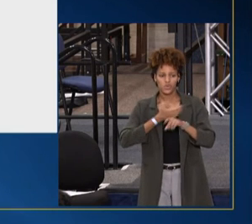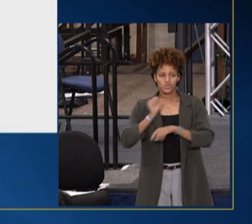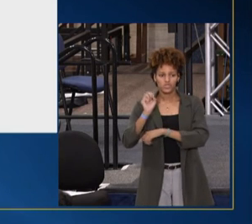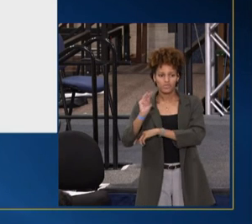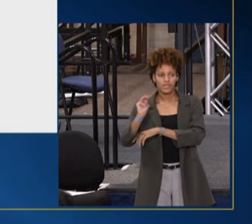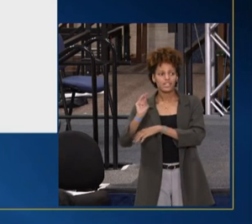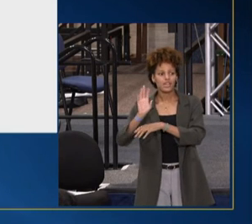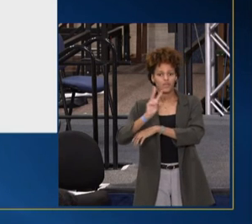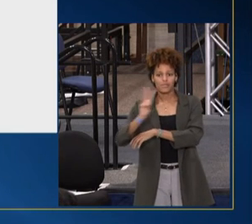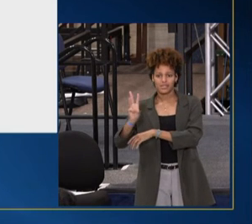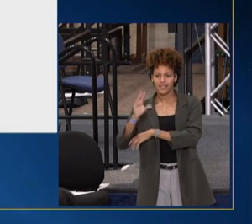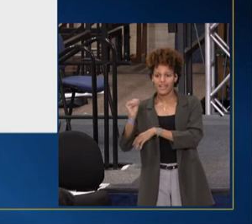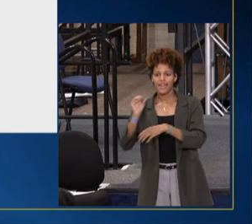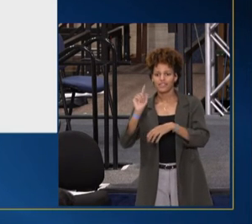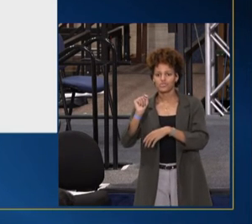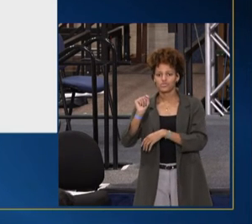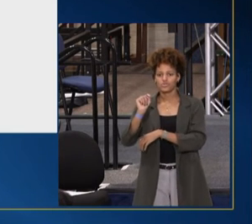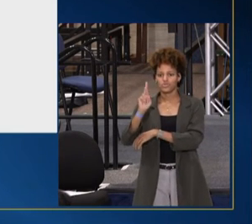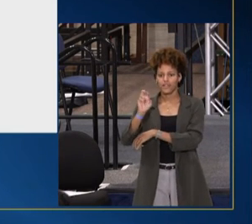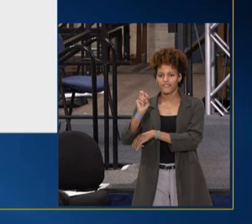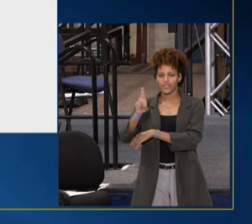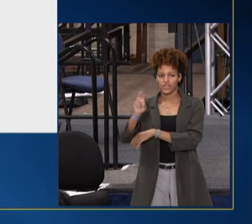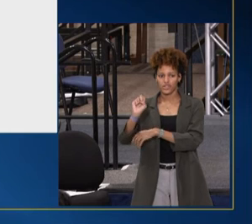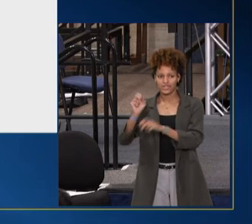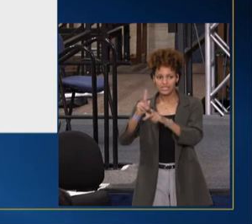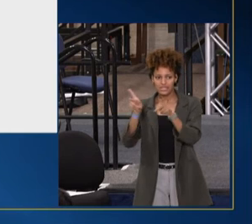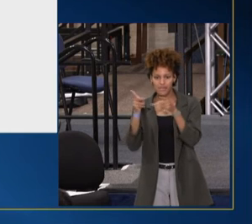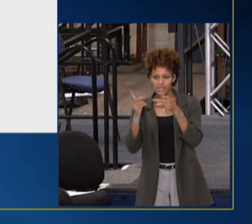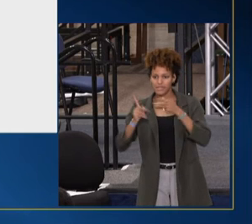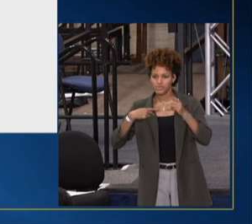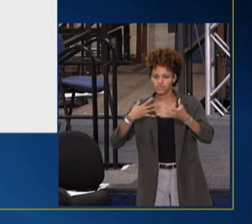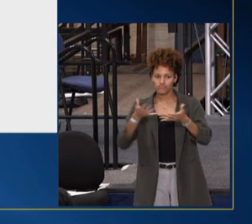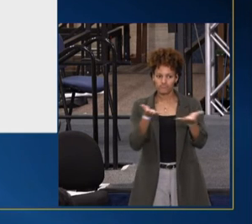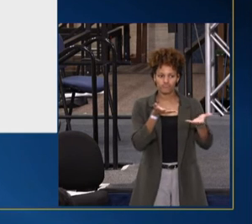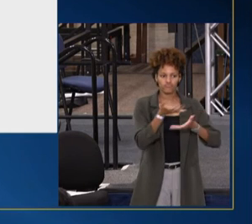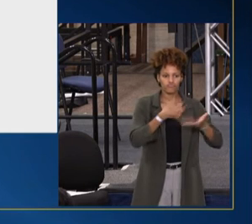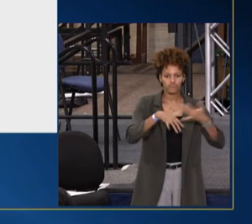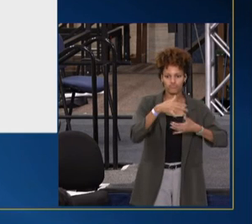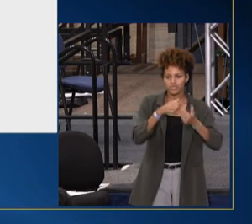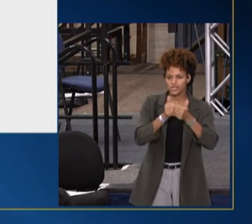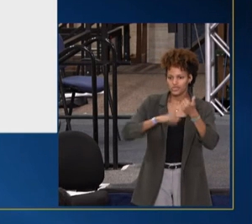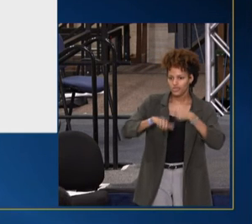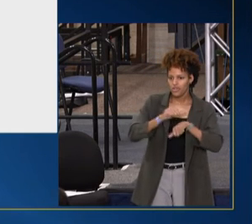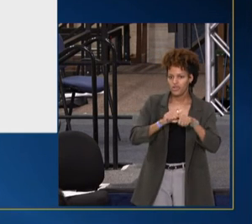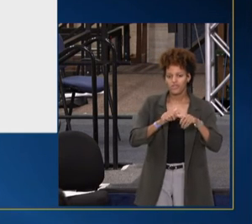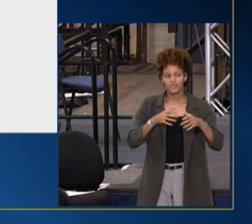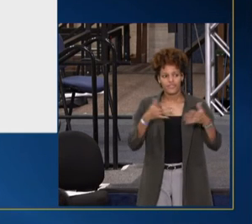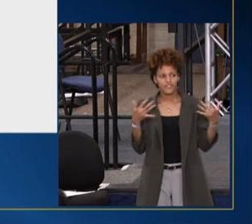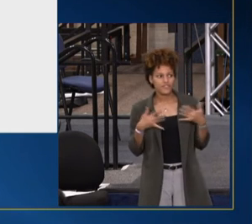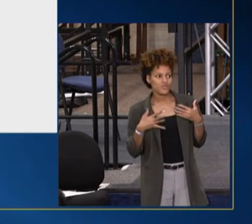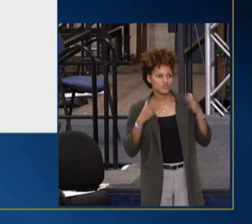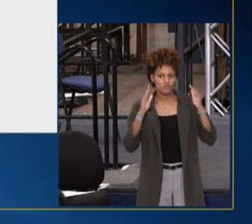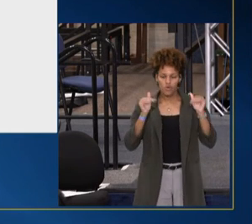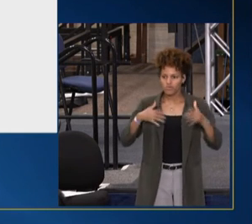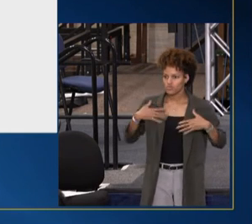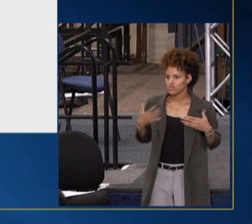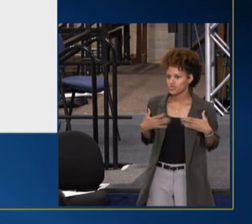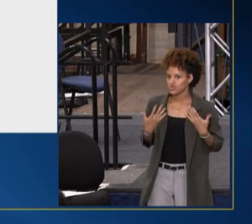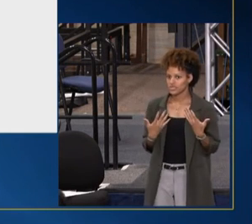Space, where young people talk to each other about what they're experiencing, their fears, their hopes, their joys.